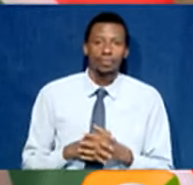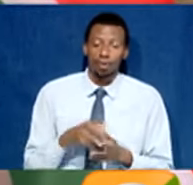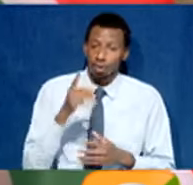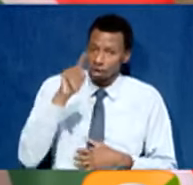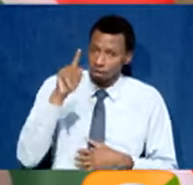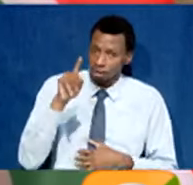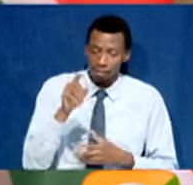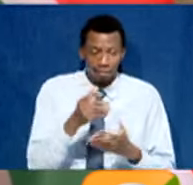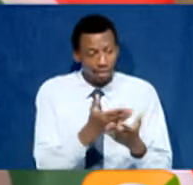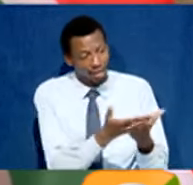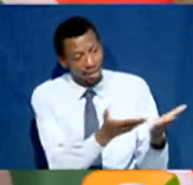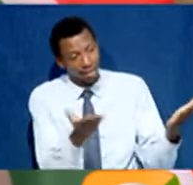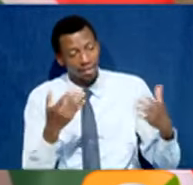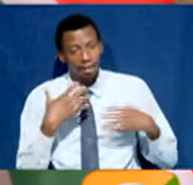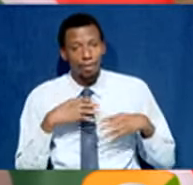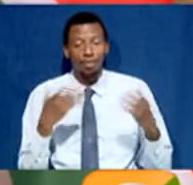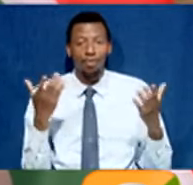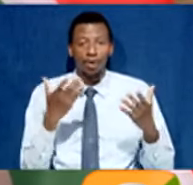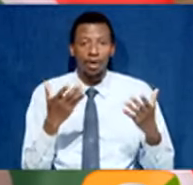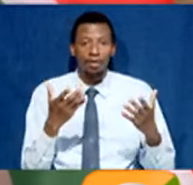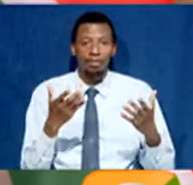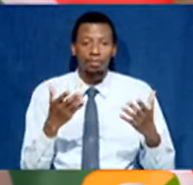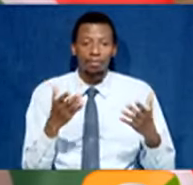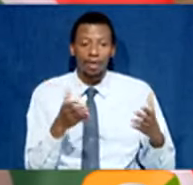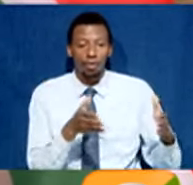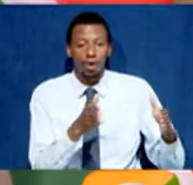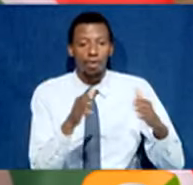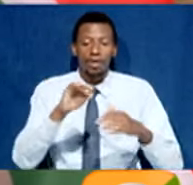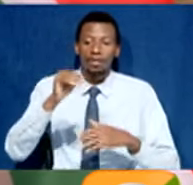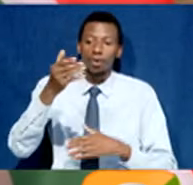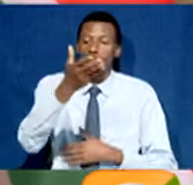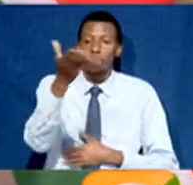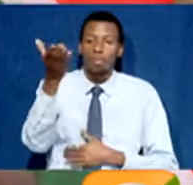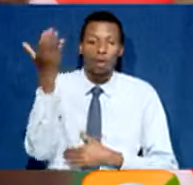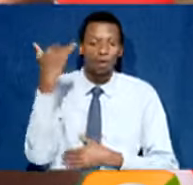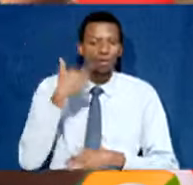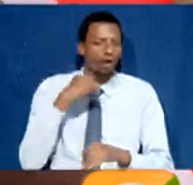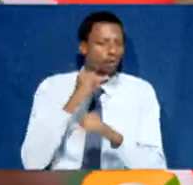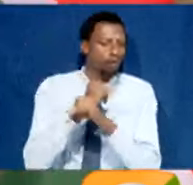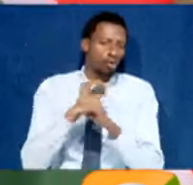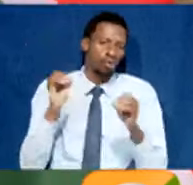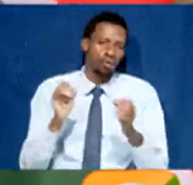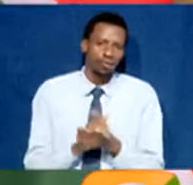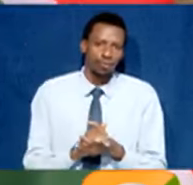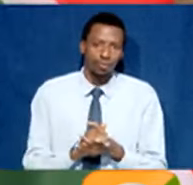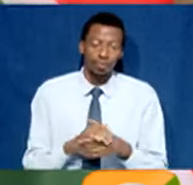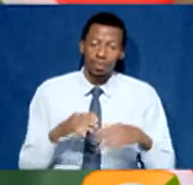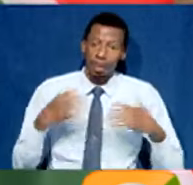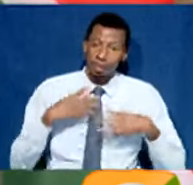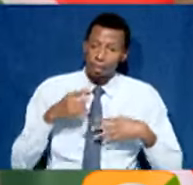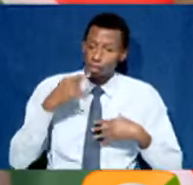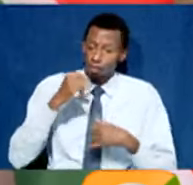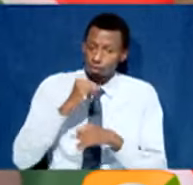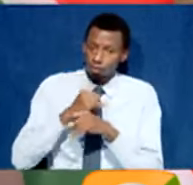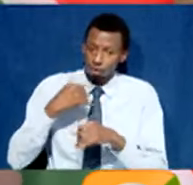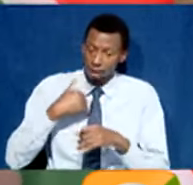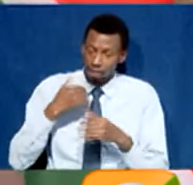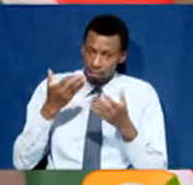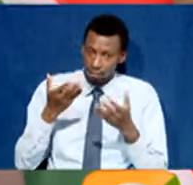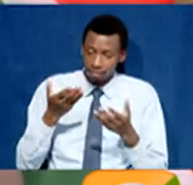Right? Those are the people in the street. They didn't have a job. The people who have a job have had to